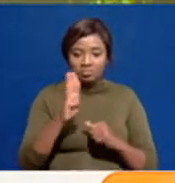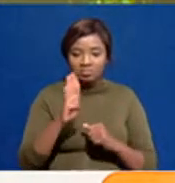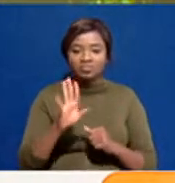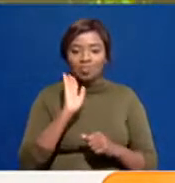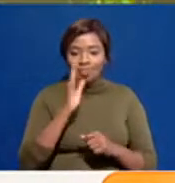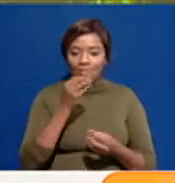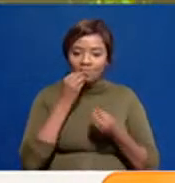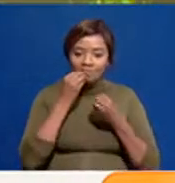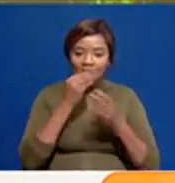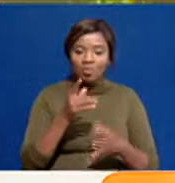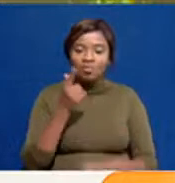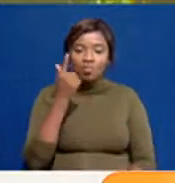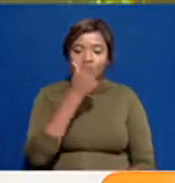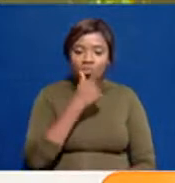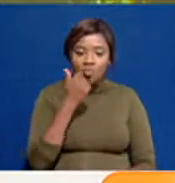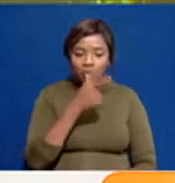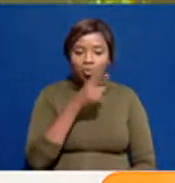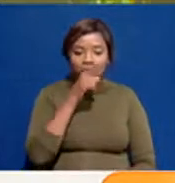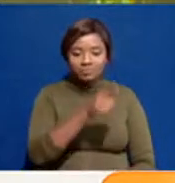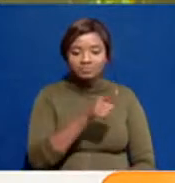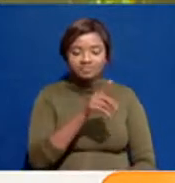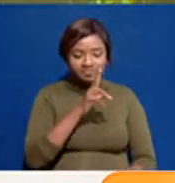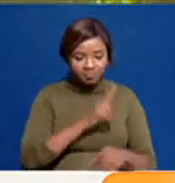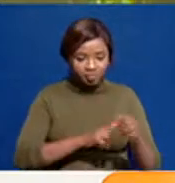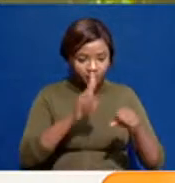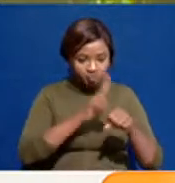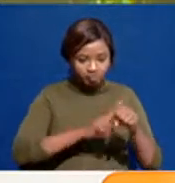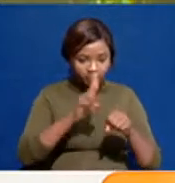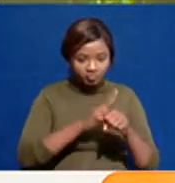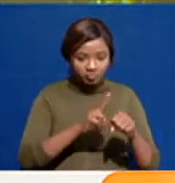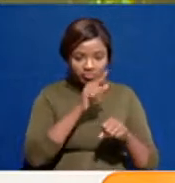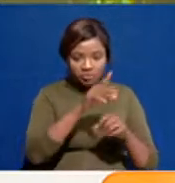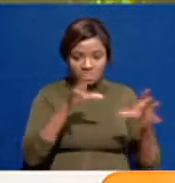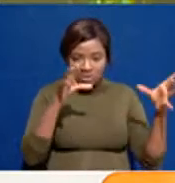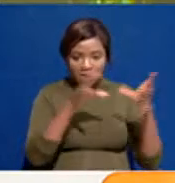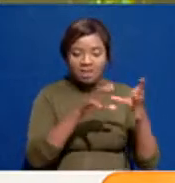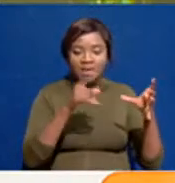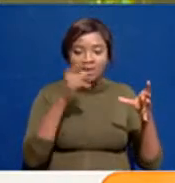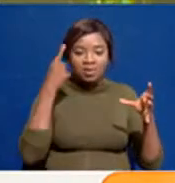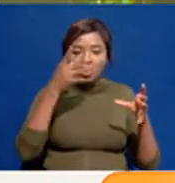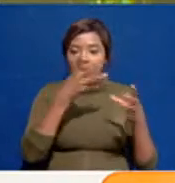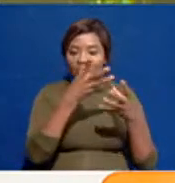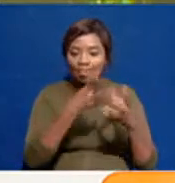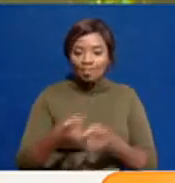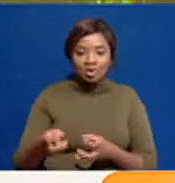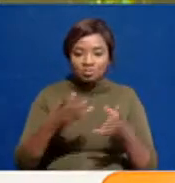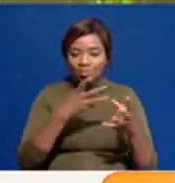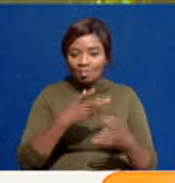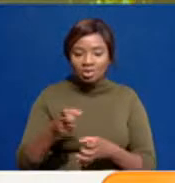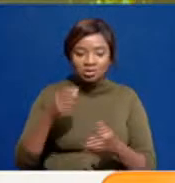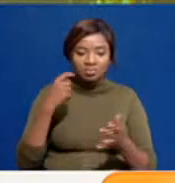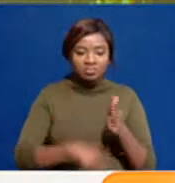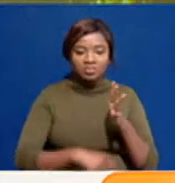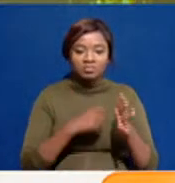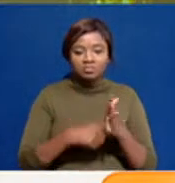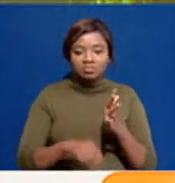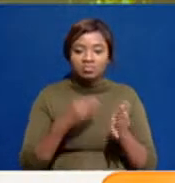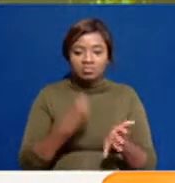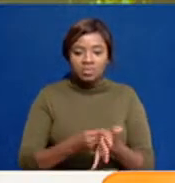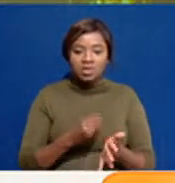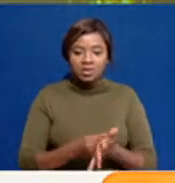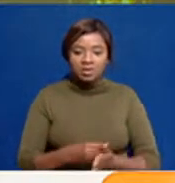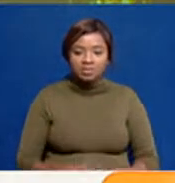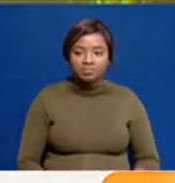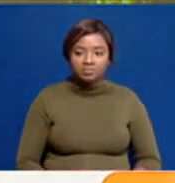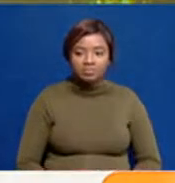the drivers, conductors and passengers of the special purpose vehicle used to siphon taxpayers' money at